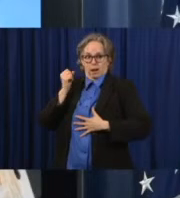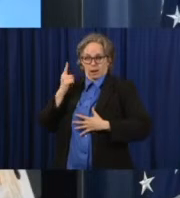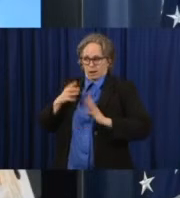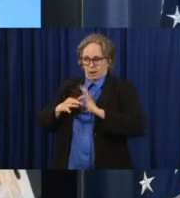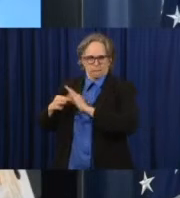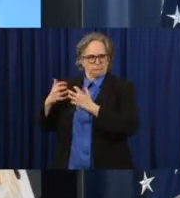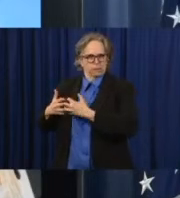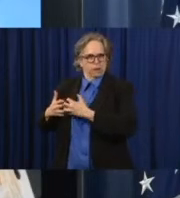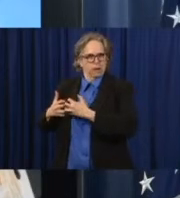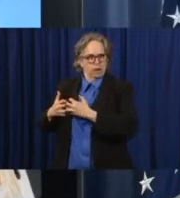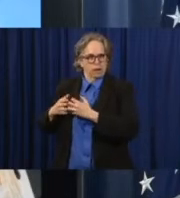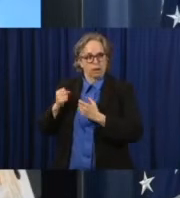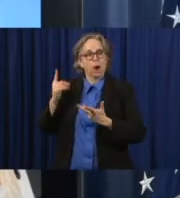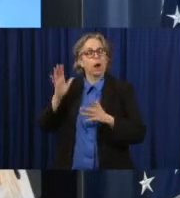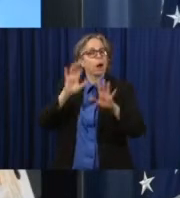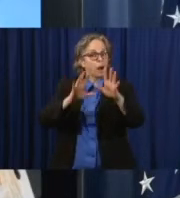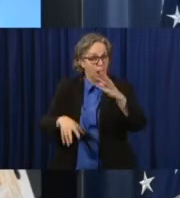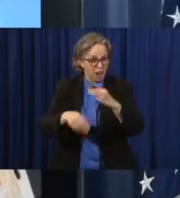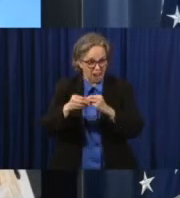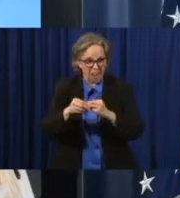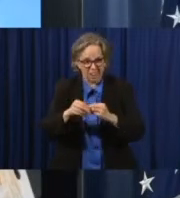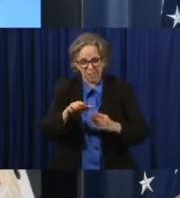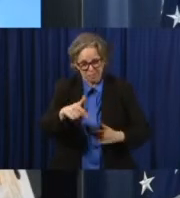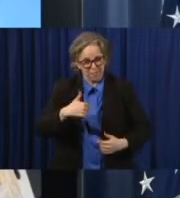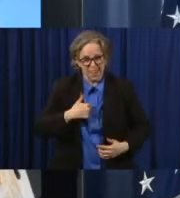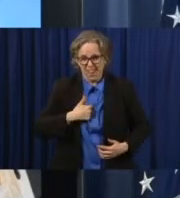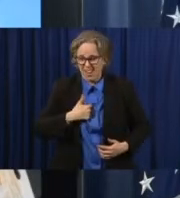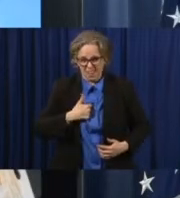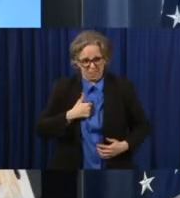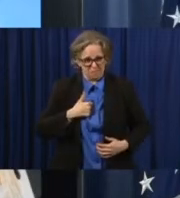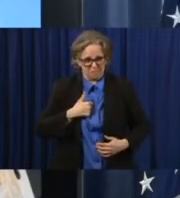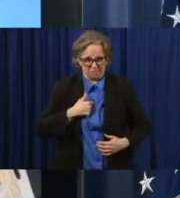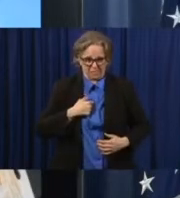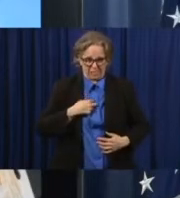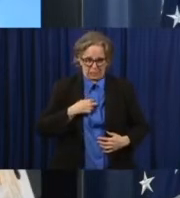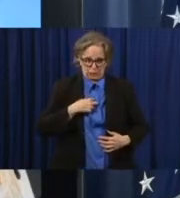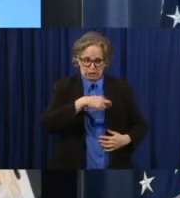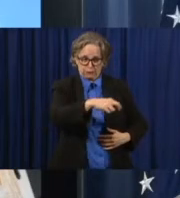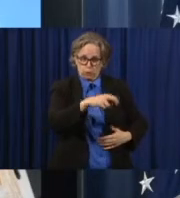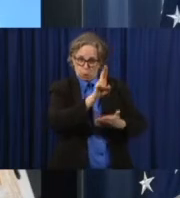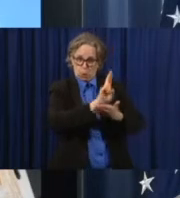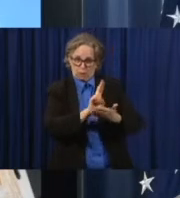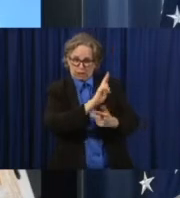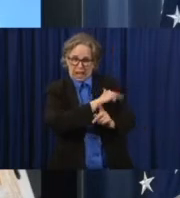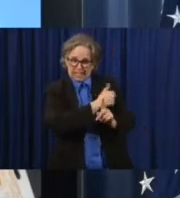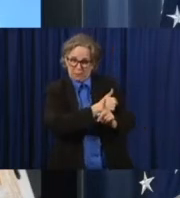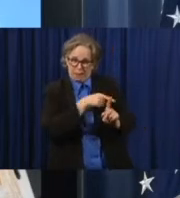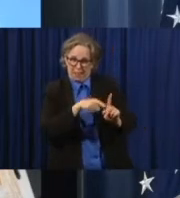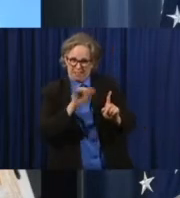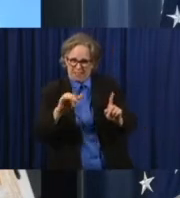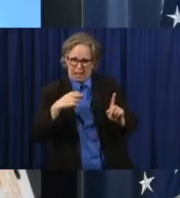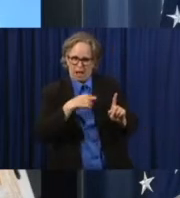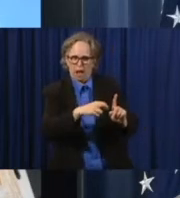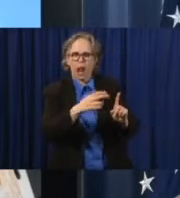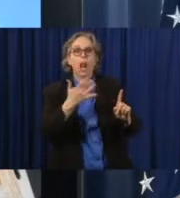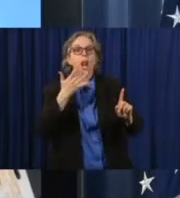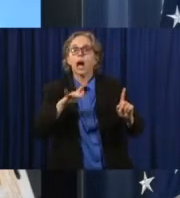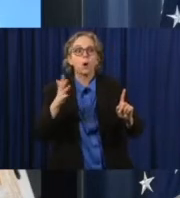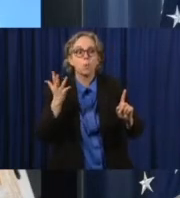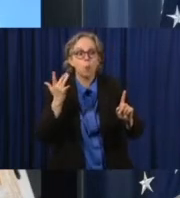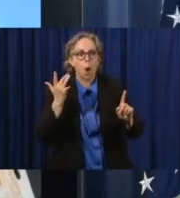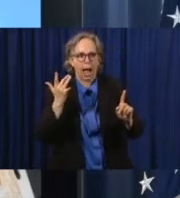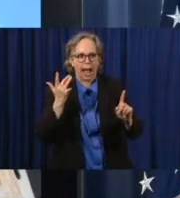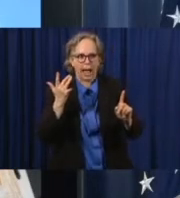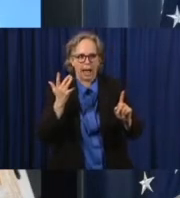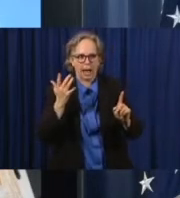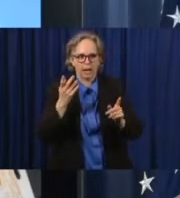my life being saved downtown at University Hospital, was that I was in a prone position, that they were able to